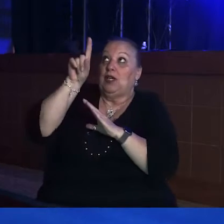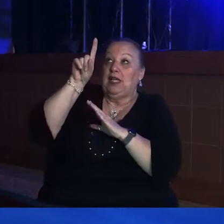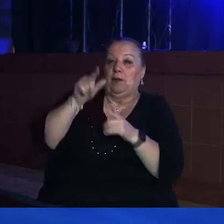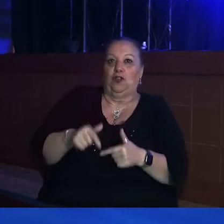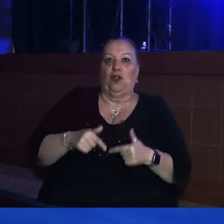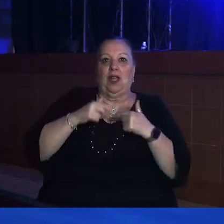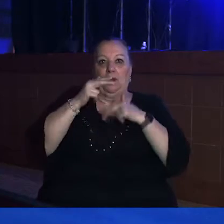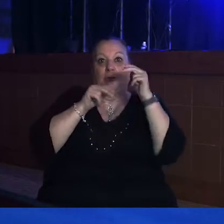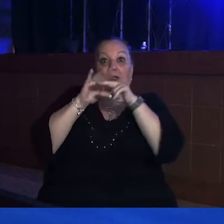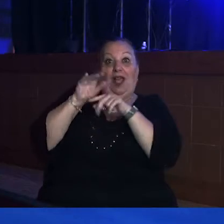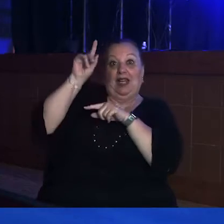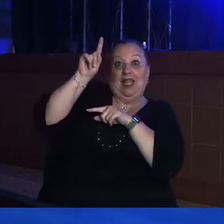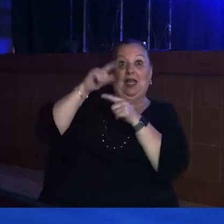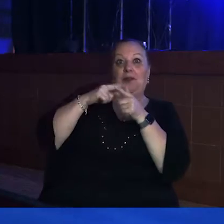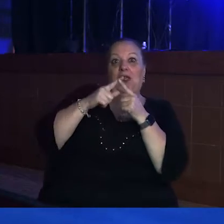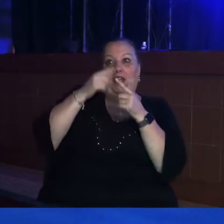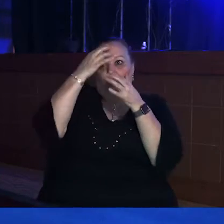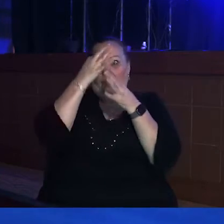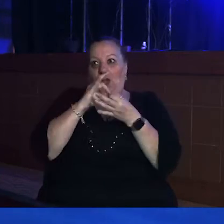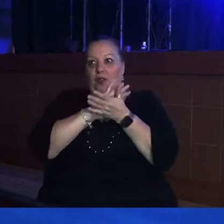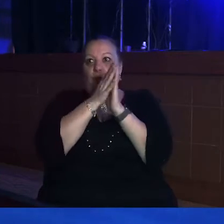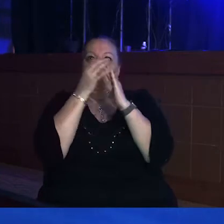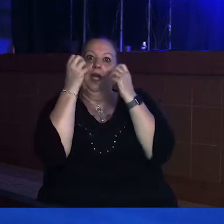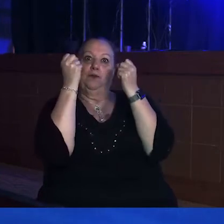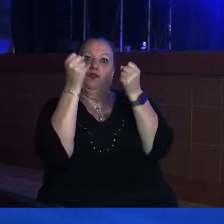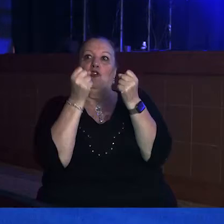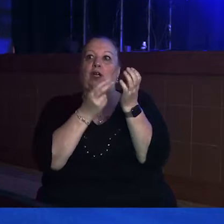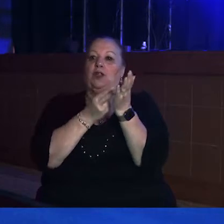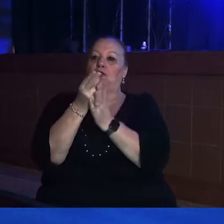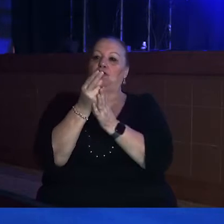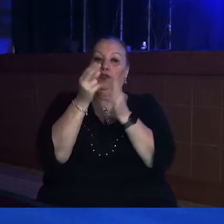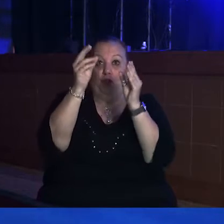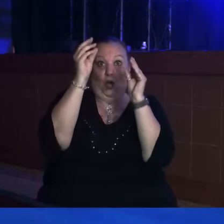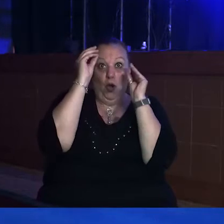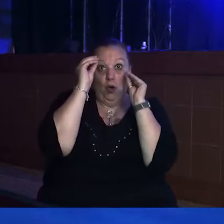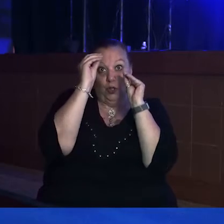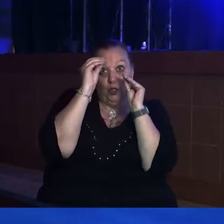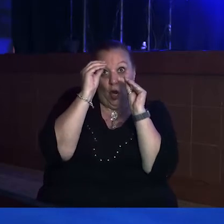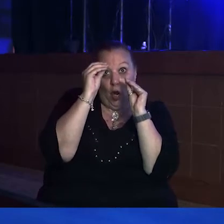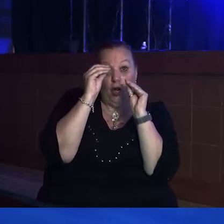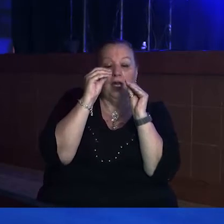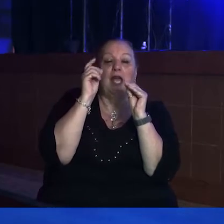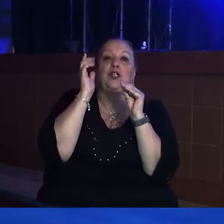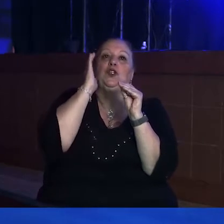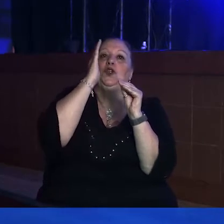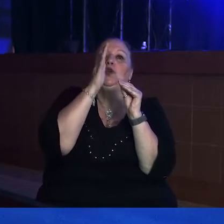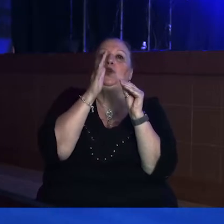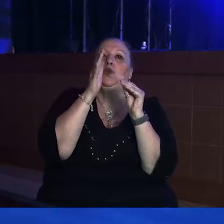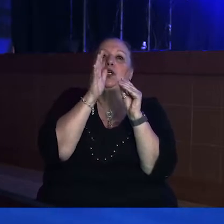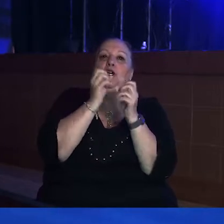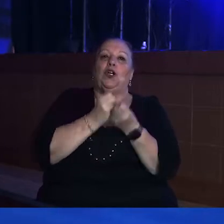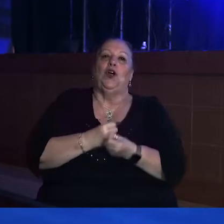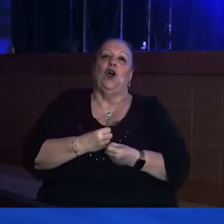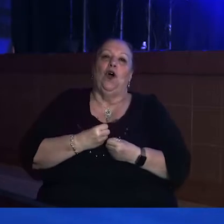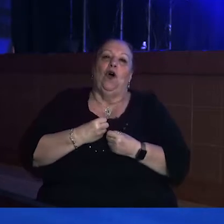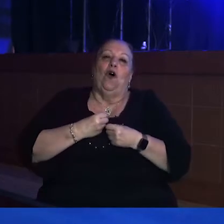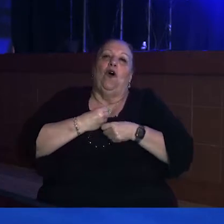Then your faith will grow strong and the truth you were taught, and you will overflow with